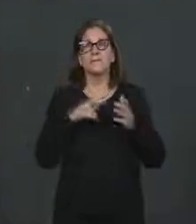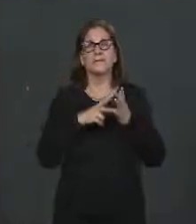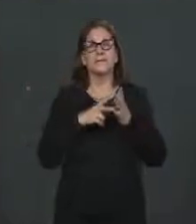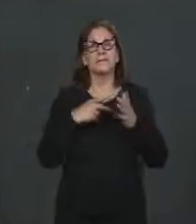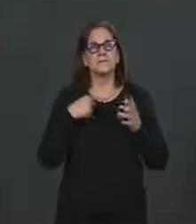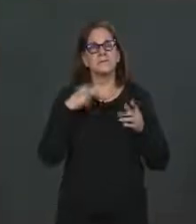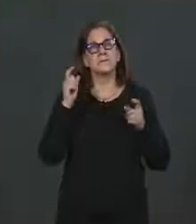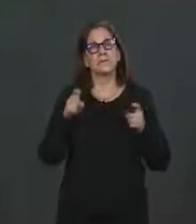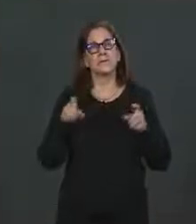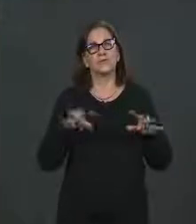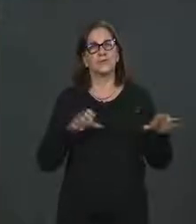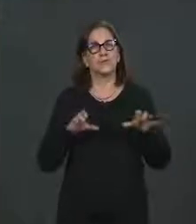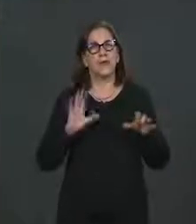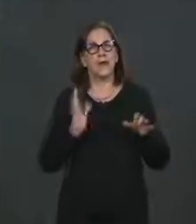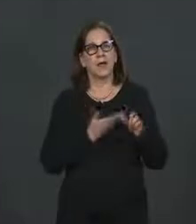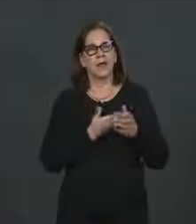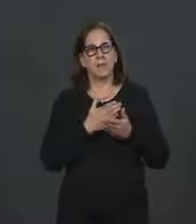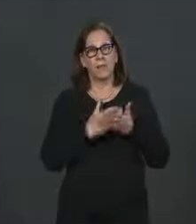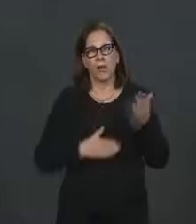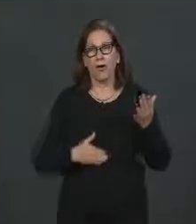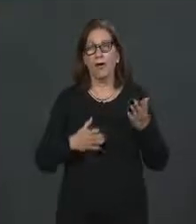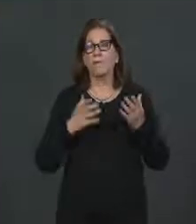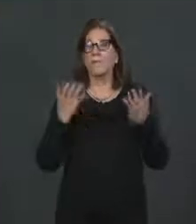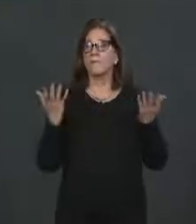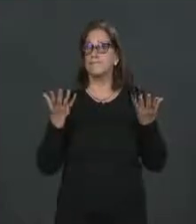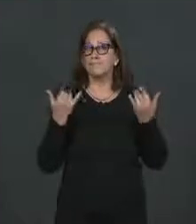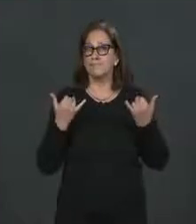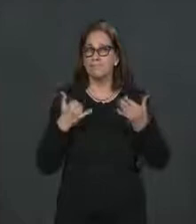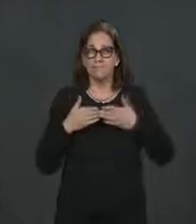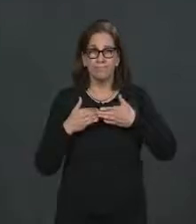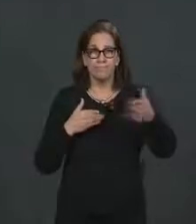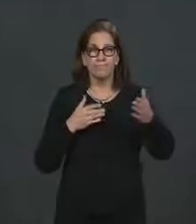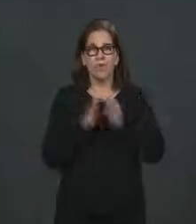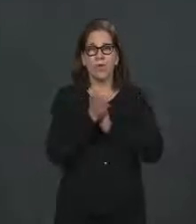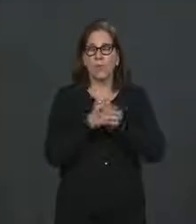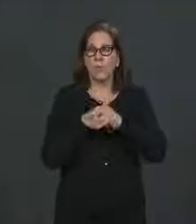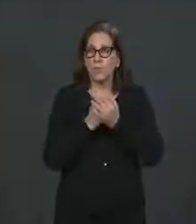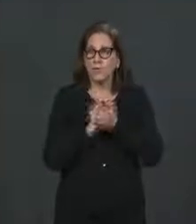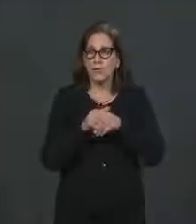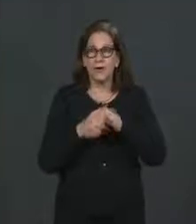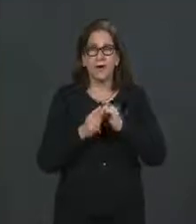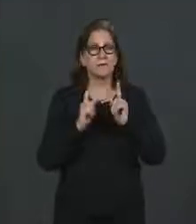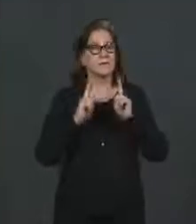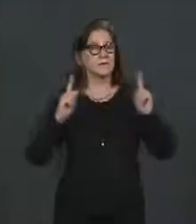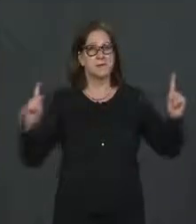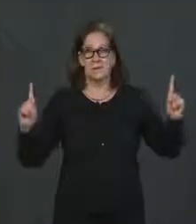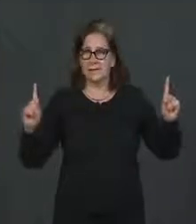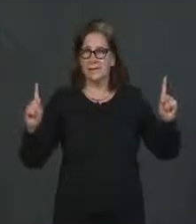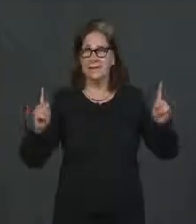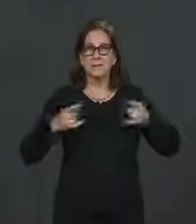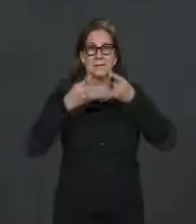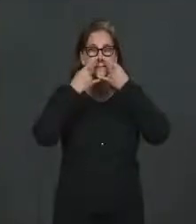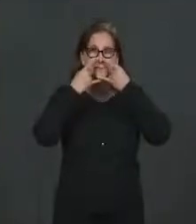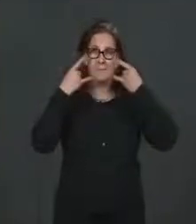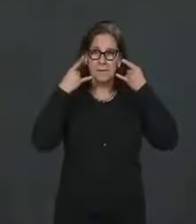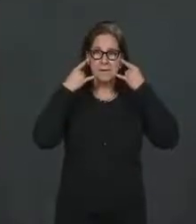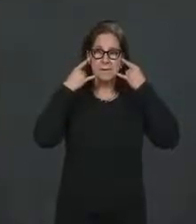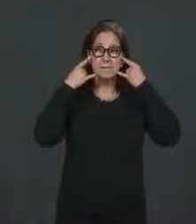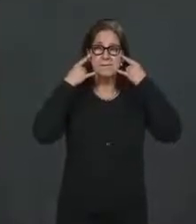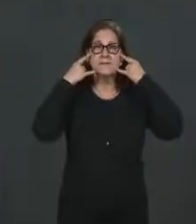your hands. Stay socially distanced. Wear a mask as recommended by the